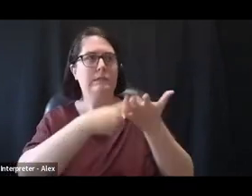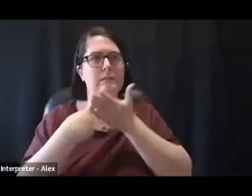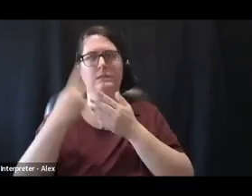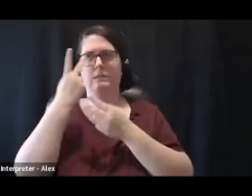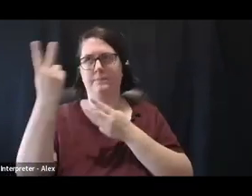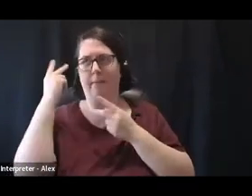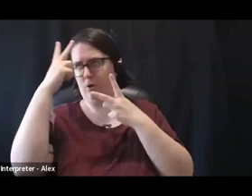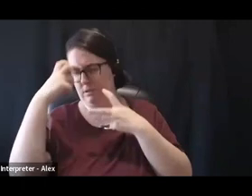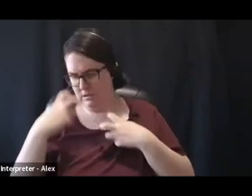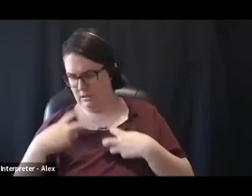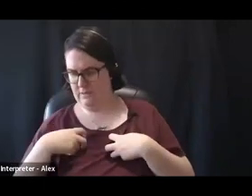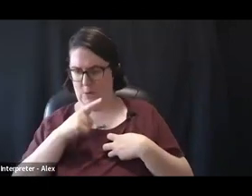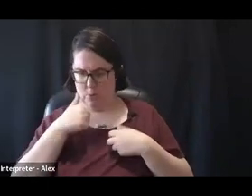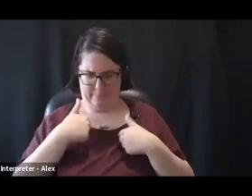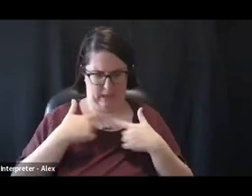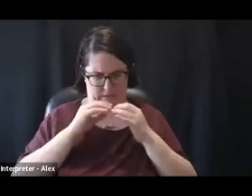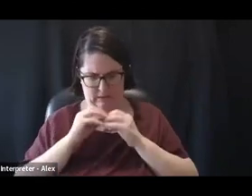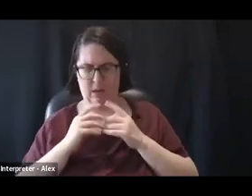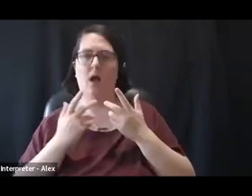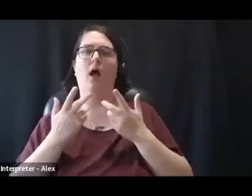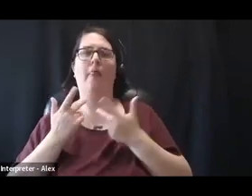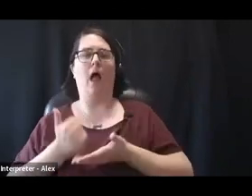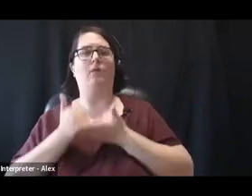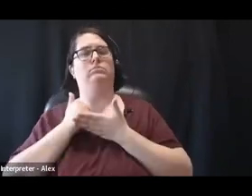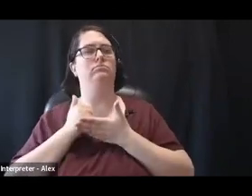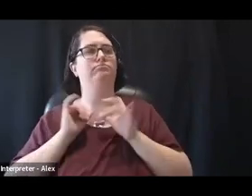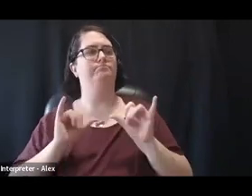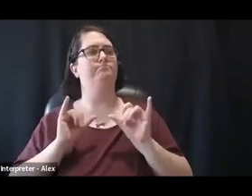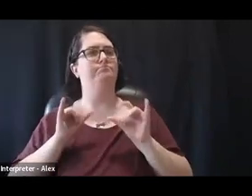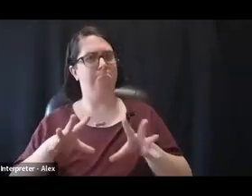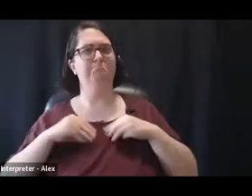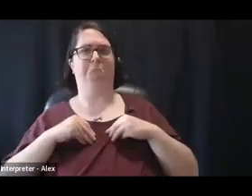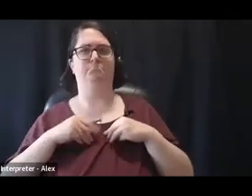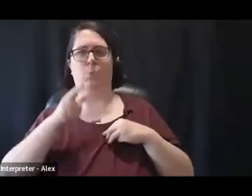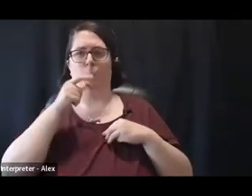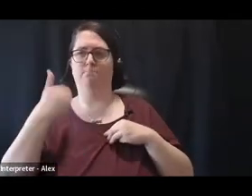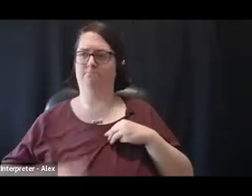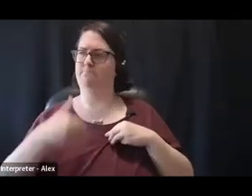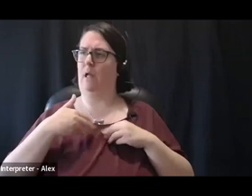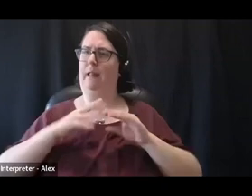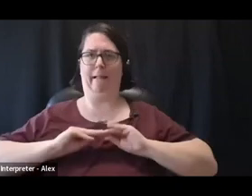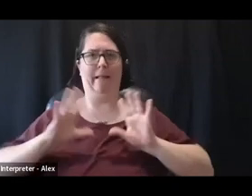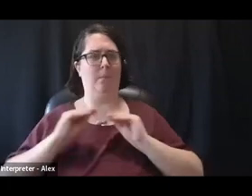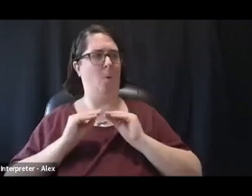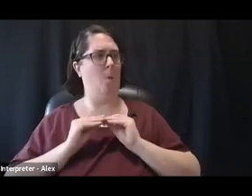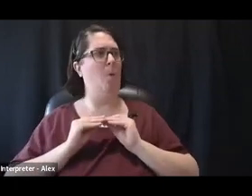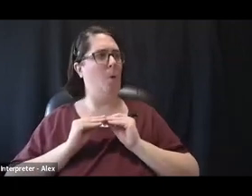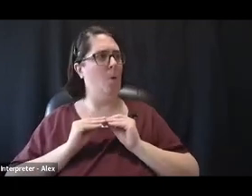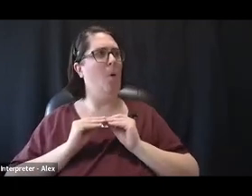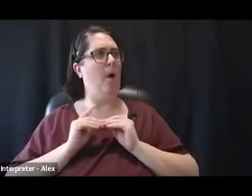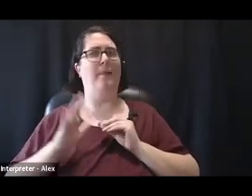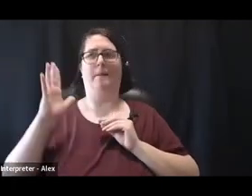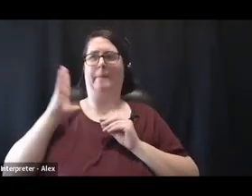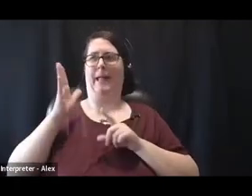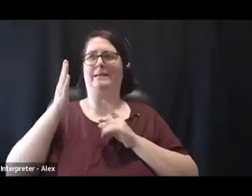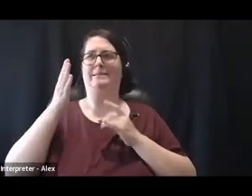memories and where we're coming from in our telling, do we, you know, really reclaim sort of that uncertainty and reclaim how we're weaving the past and the present